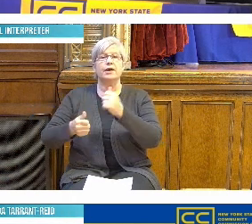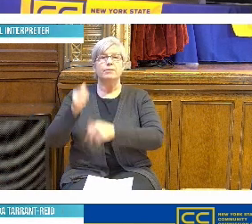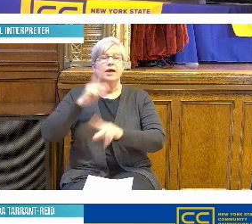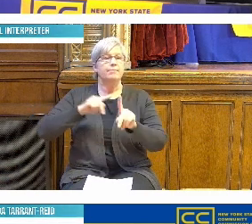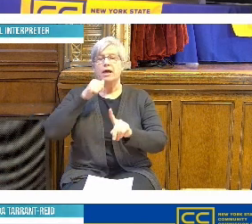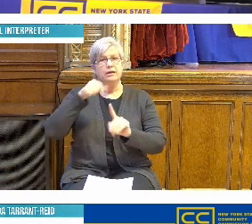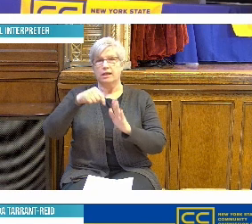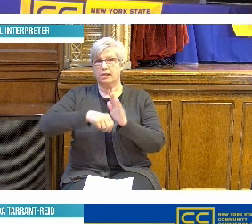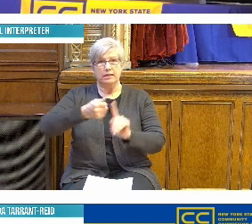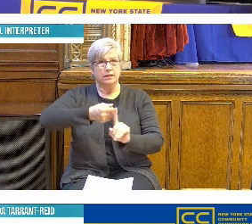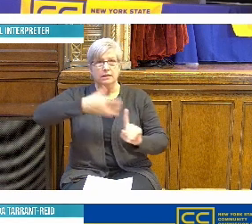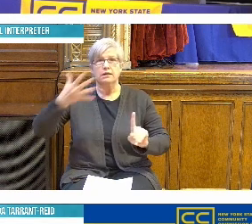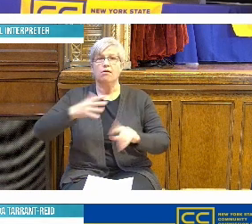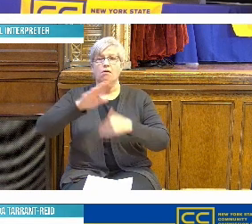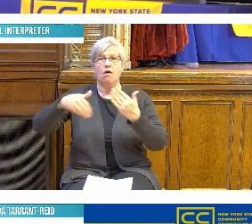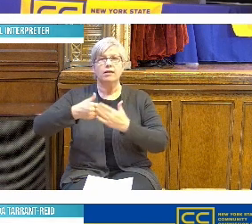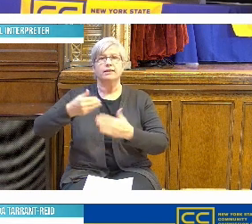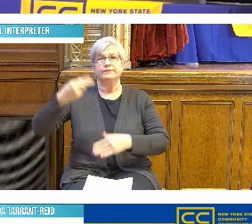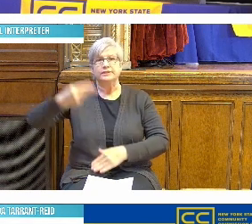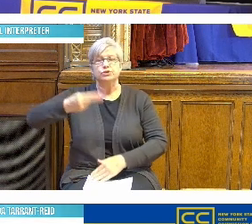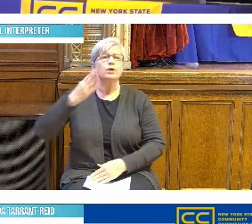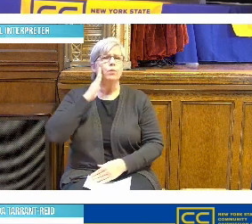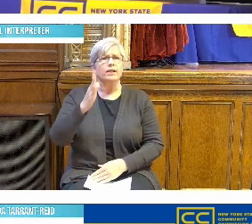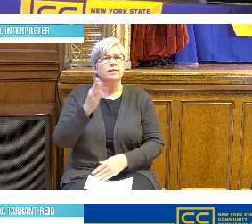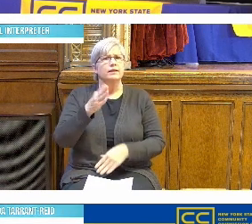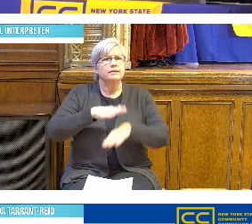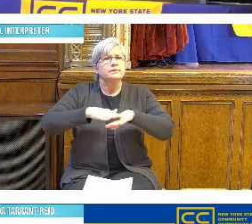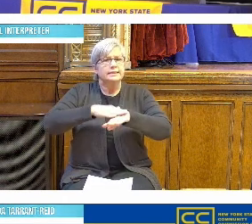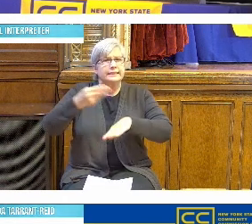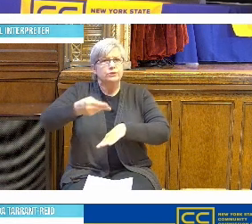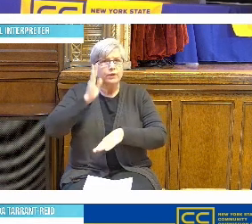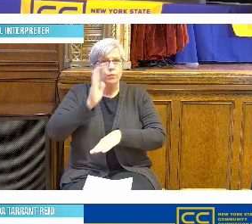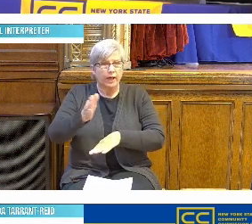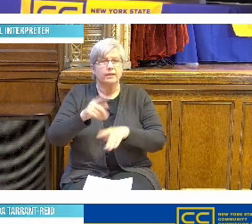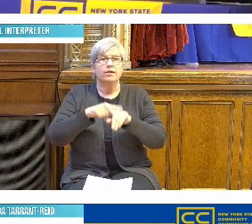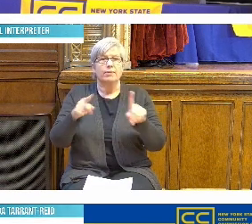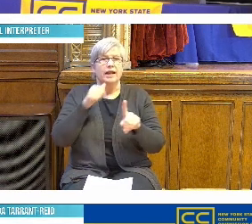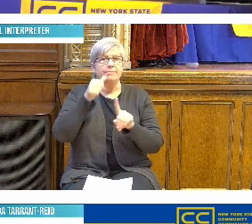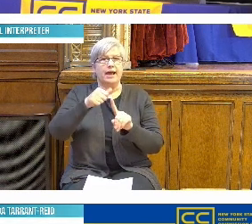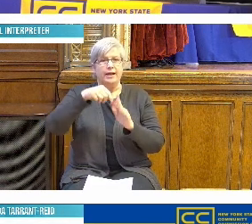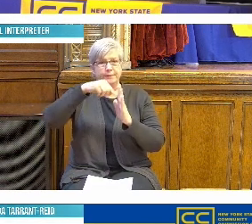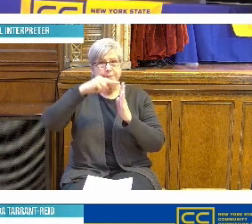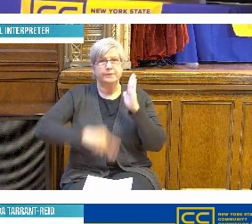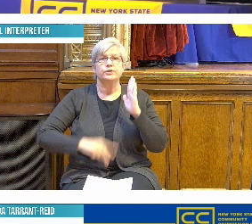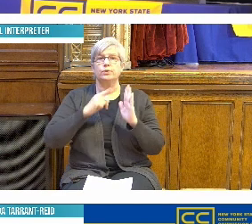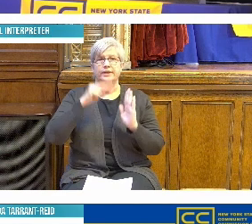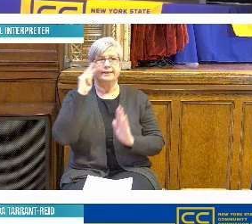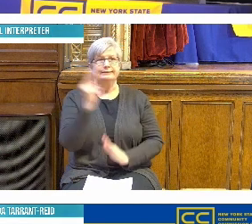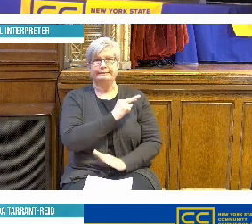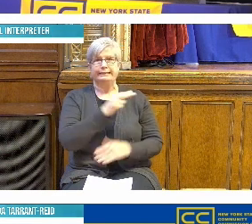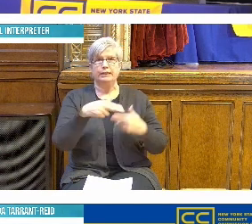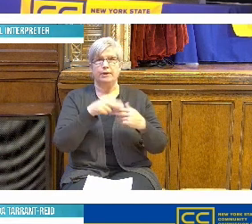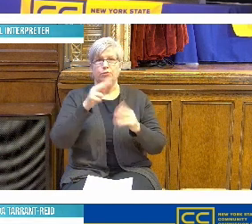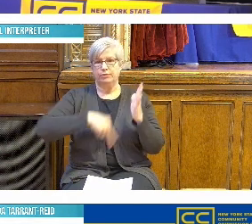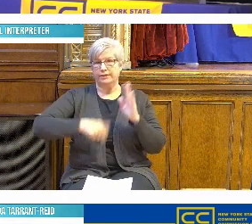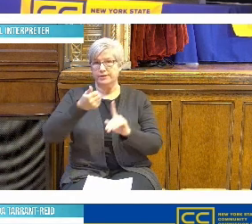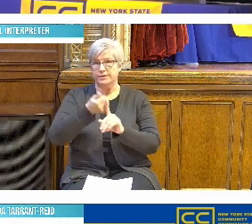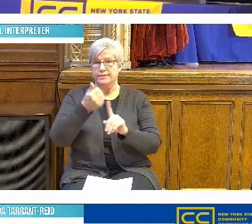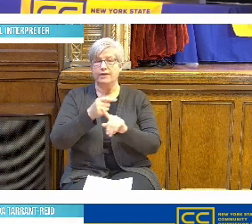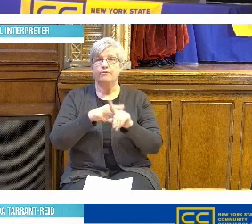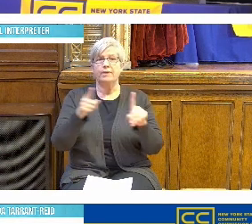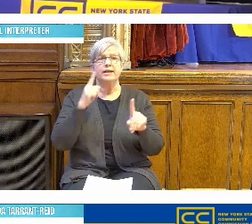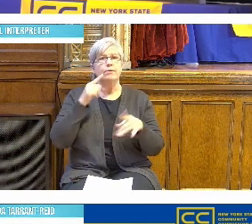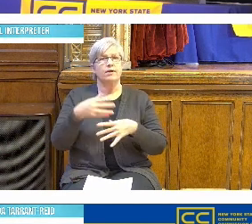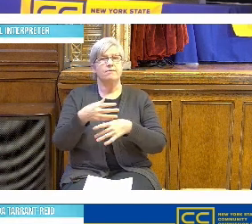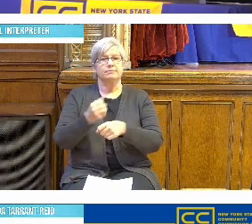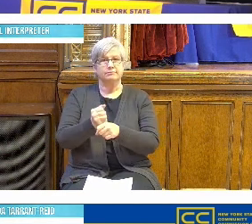to go into you're going to get some history later on in the presentation, but you can view this PowerPoint here, but certainly wanted to